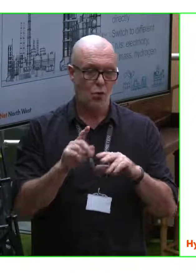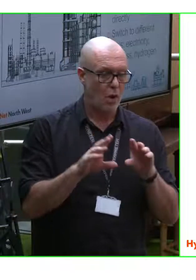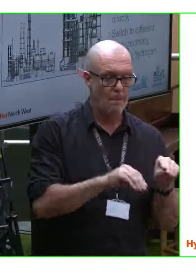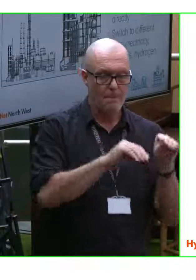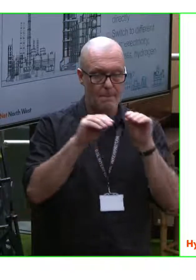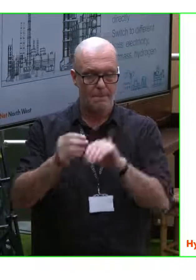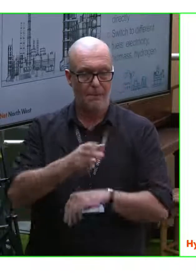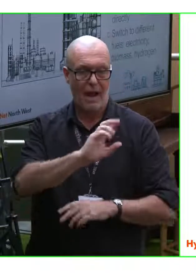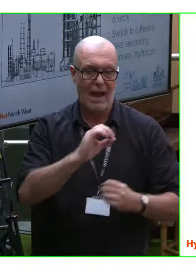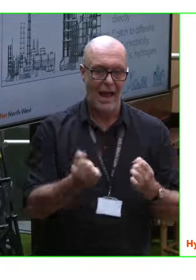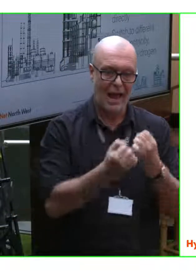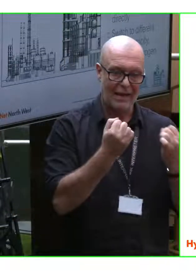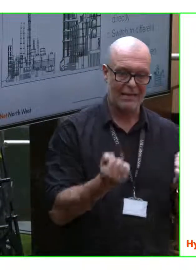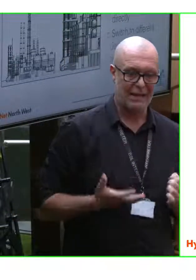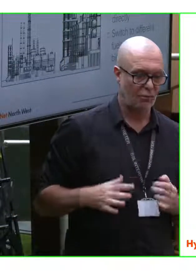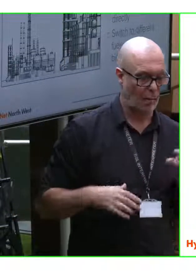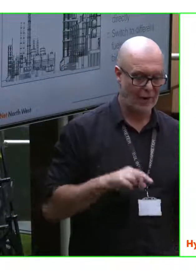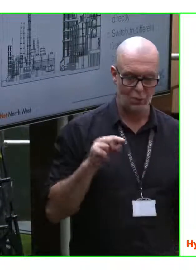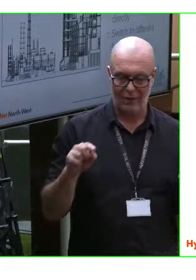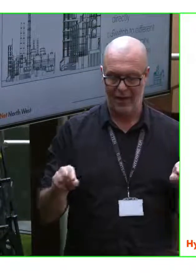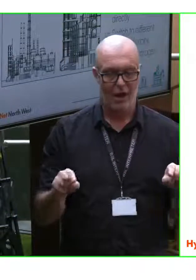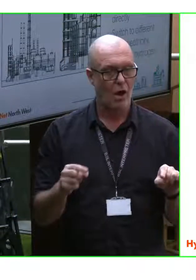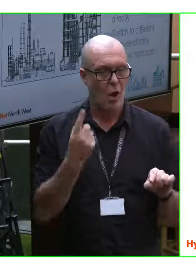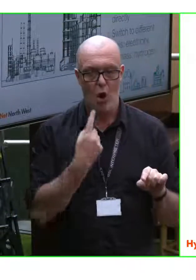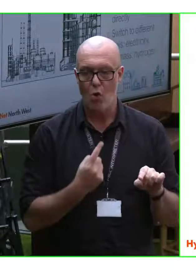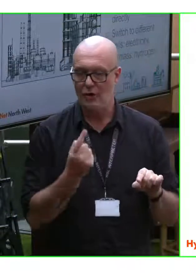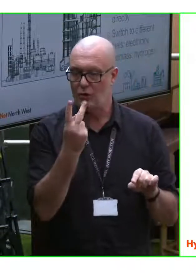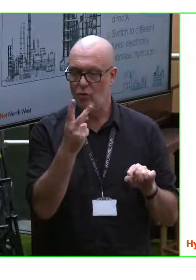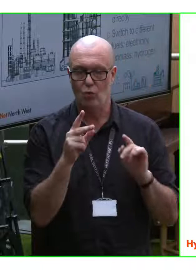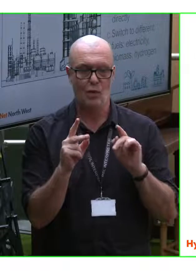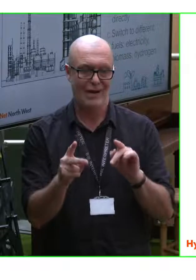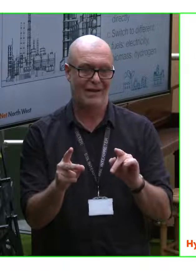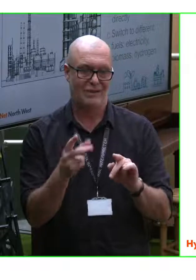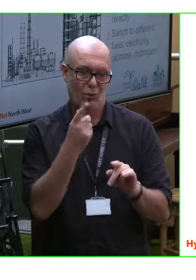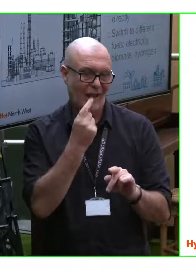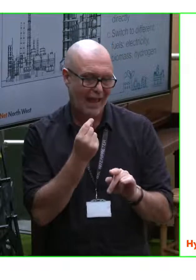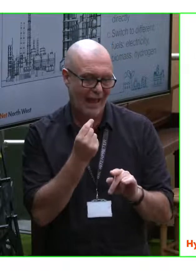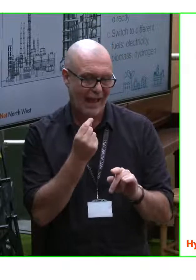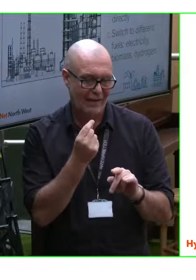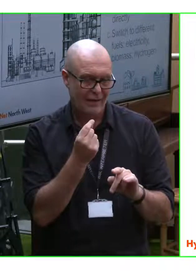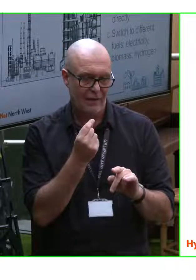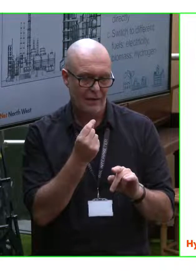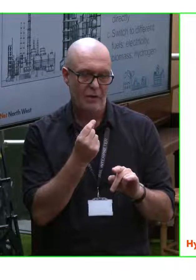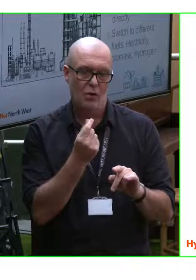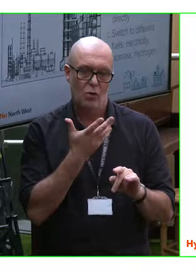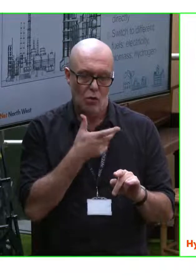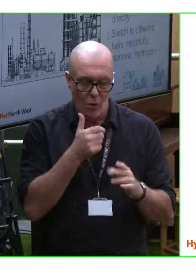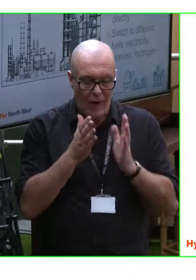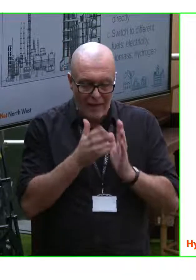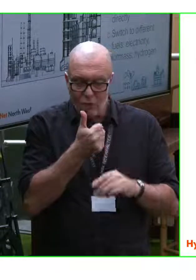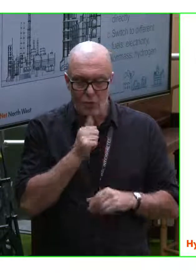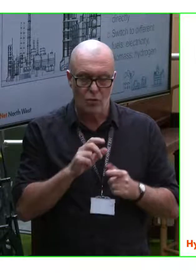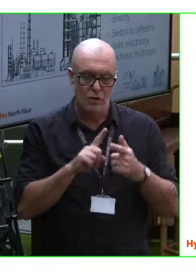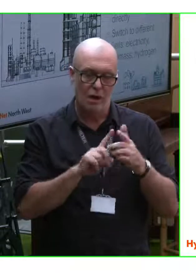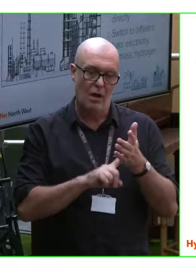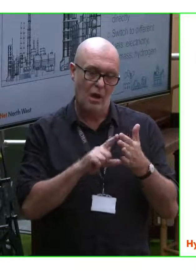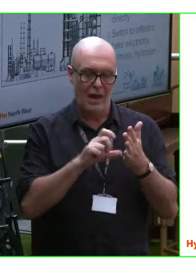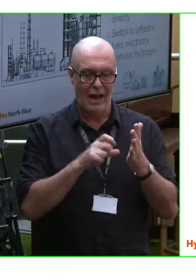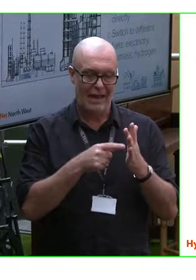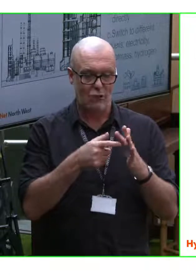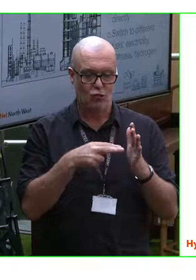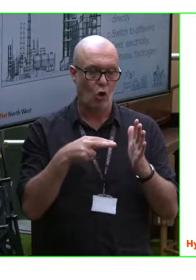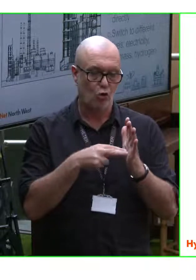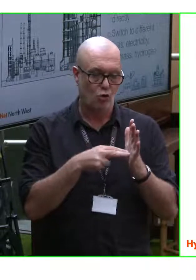to another, there are only two vectors you can do it without a carbon molecule. Either electrons, electricity, or